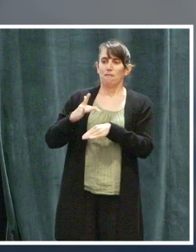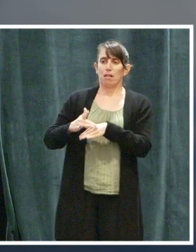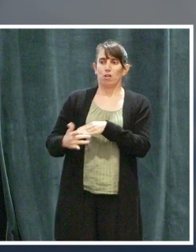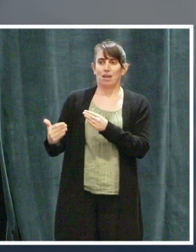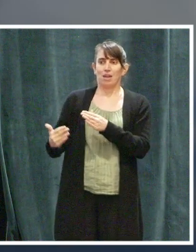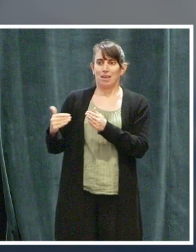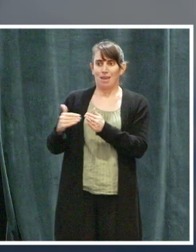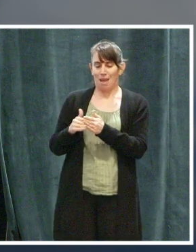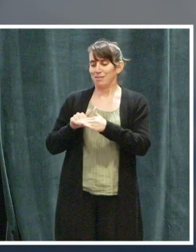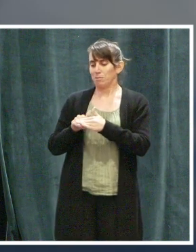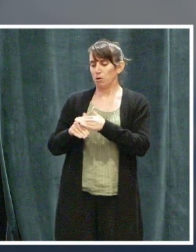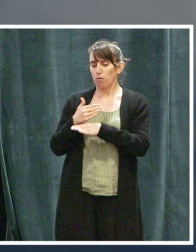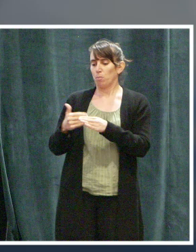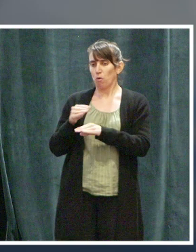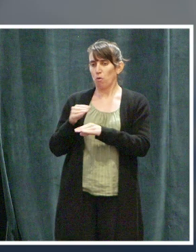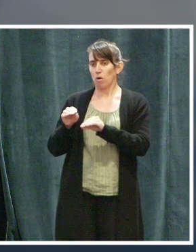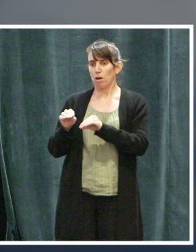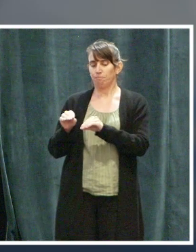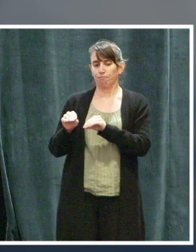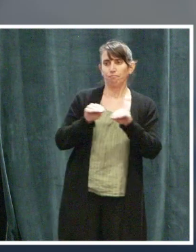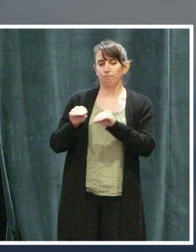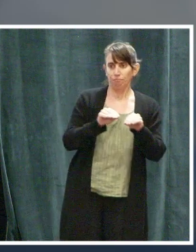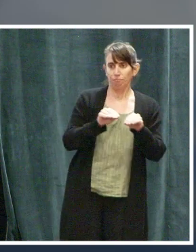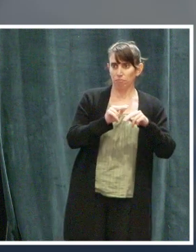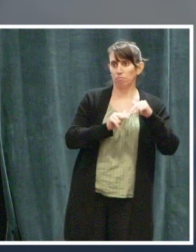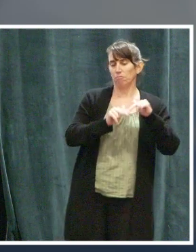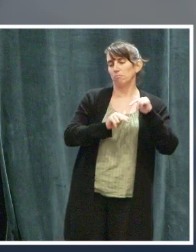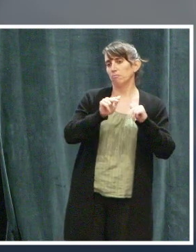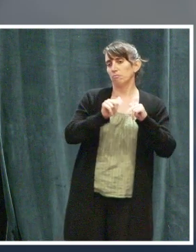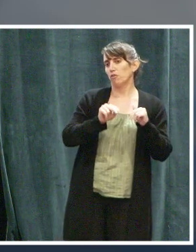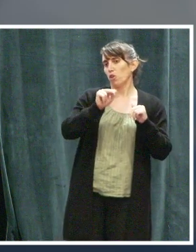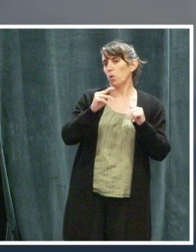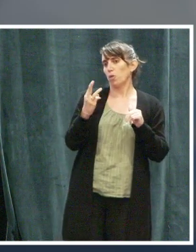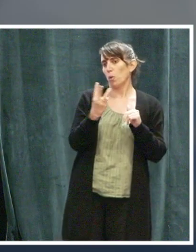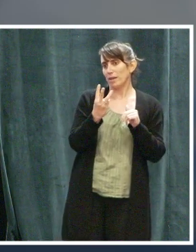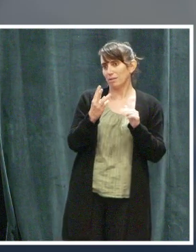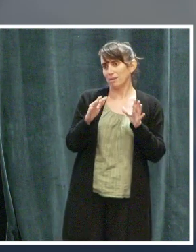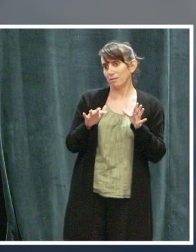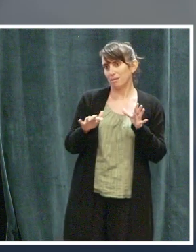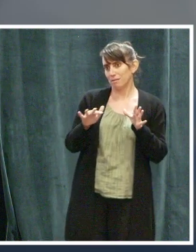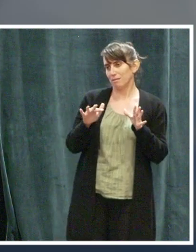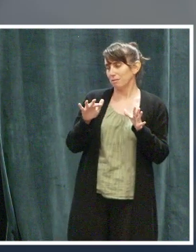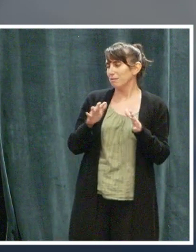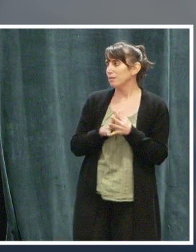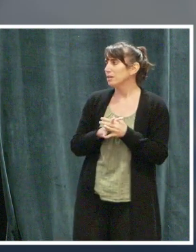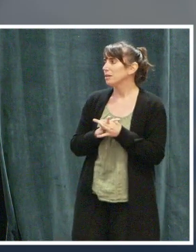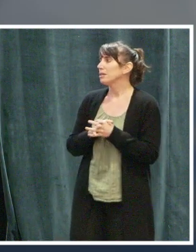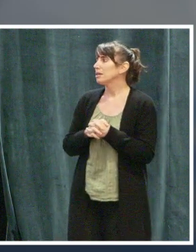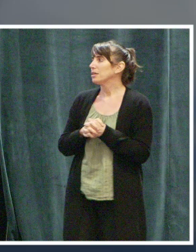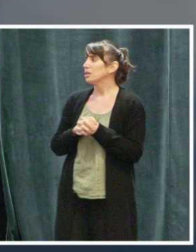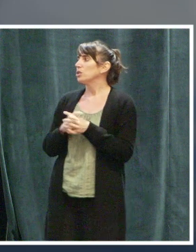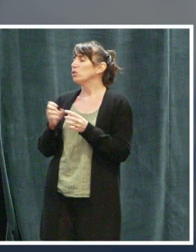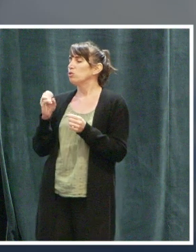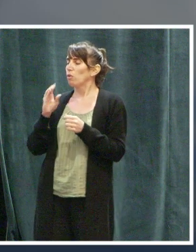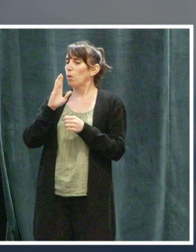and accessible before construction starts in earnest on the Northwest project. So aside from perhaps